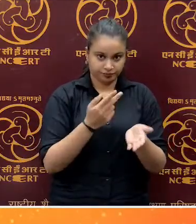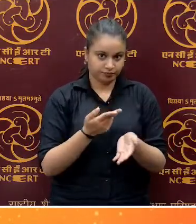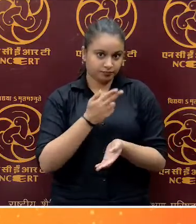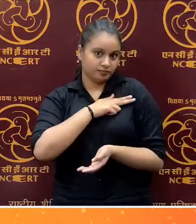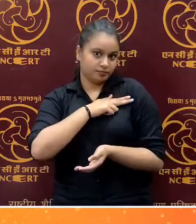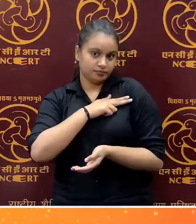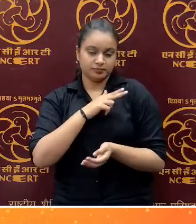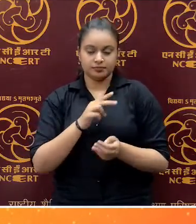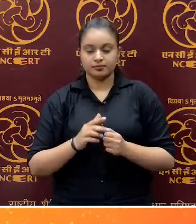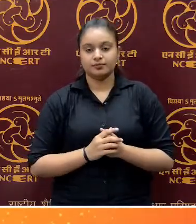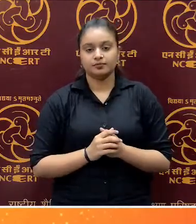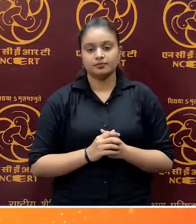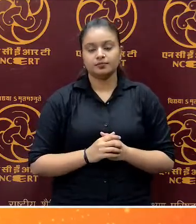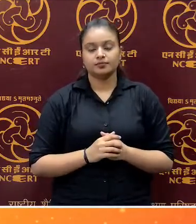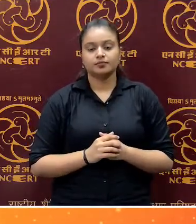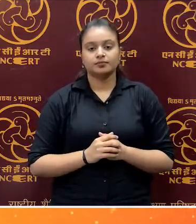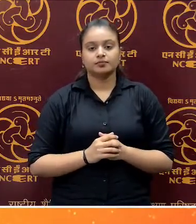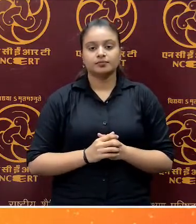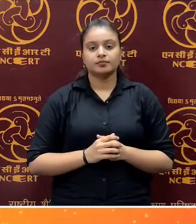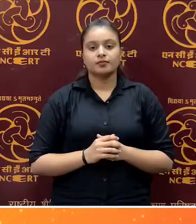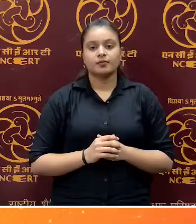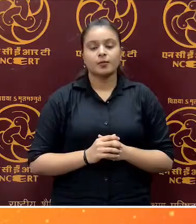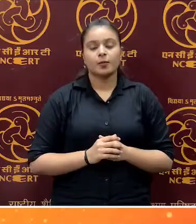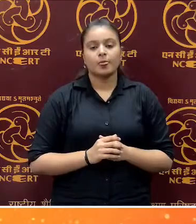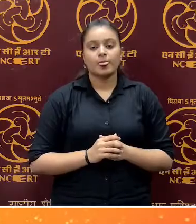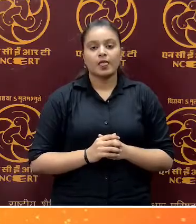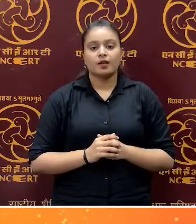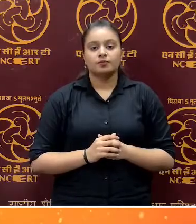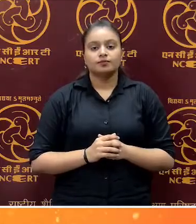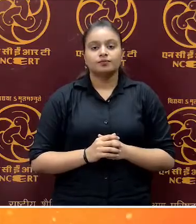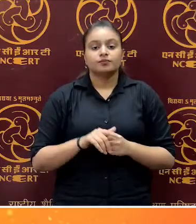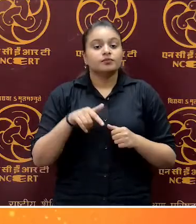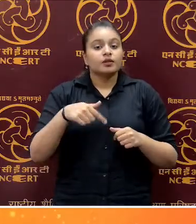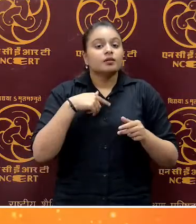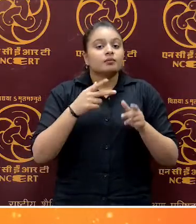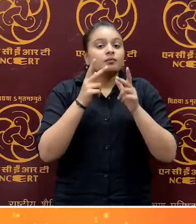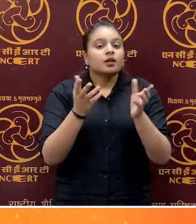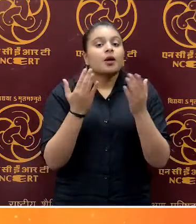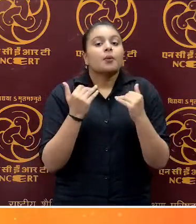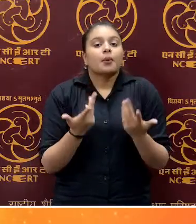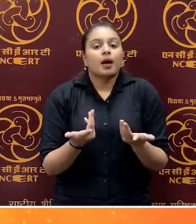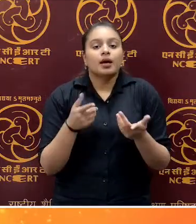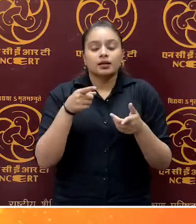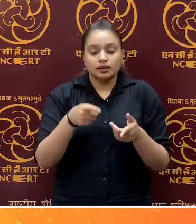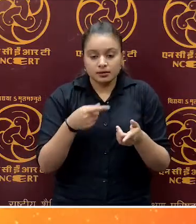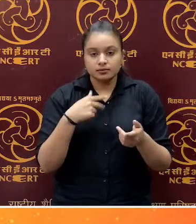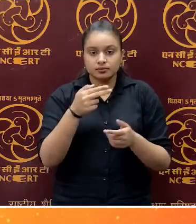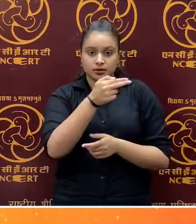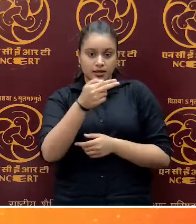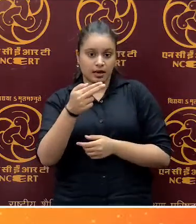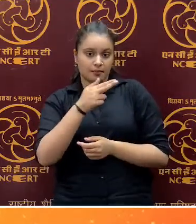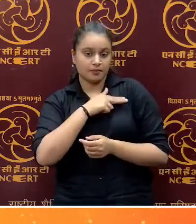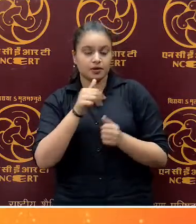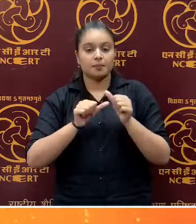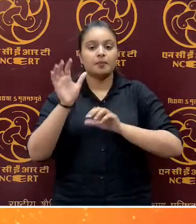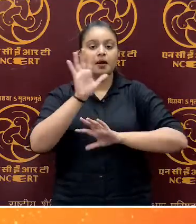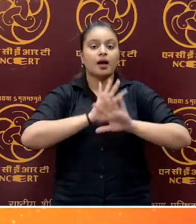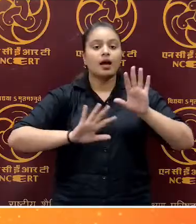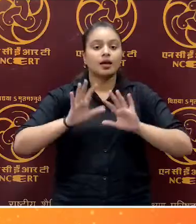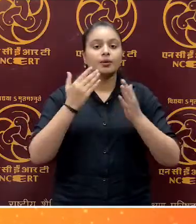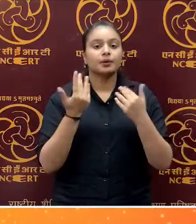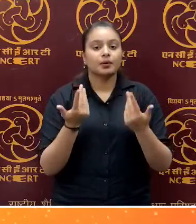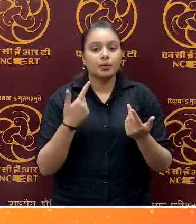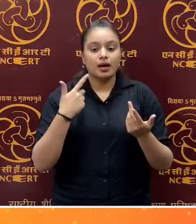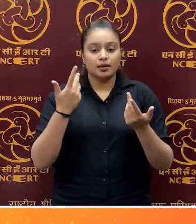course I can stick to it. Yes, absolutely. And why am I telling you that this is a name tag activity, dear teachers?